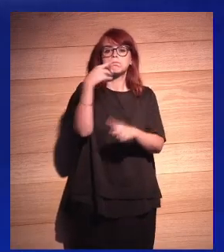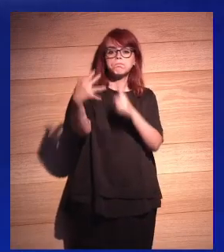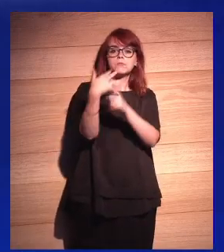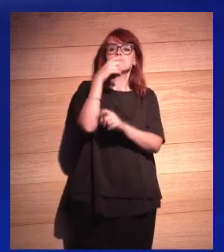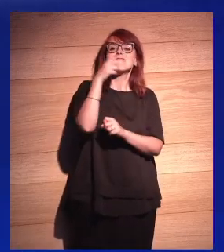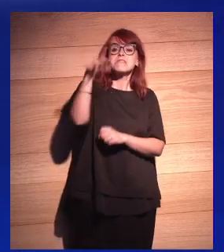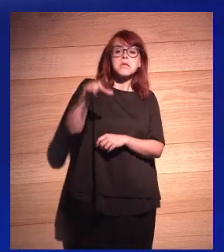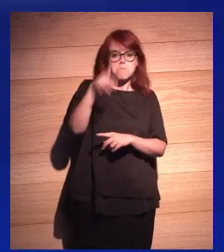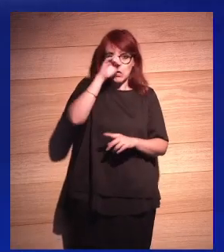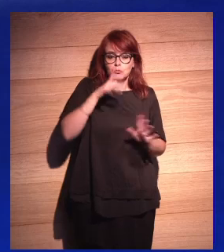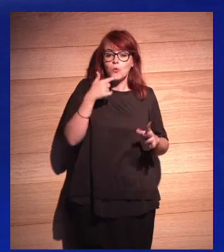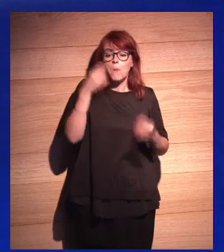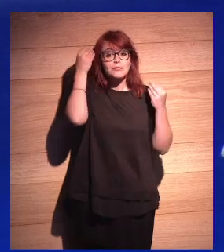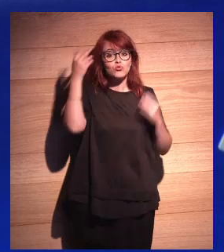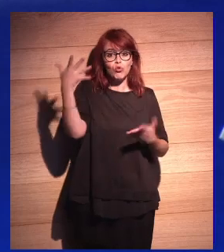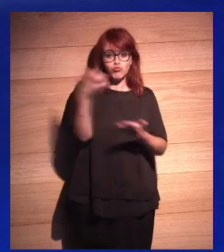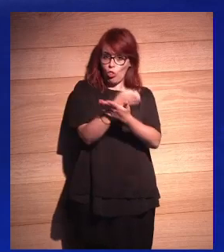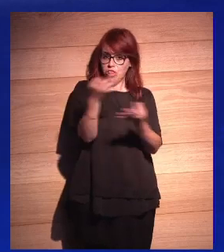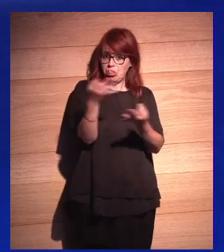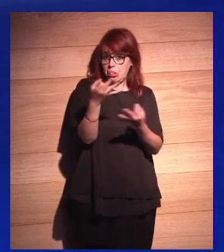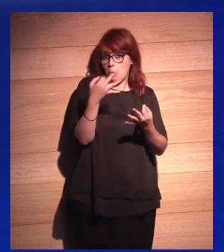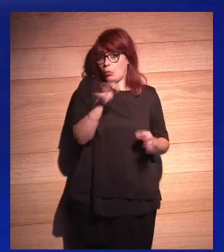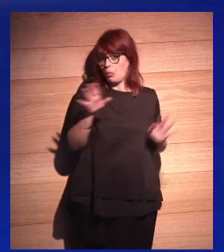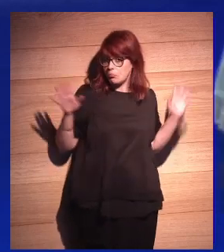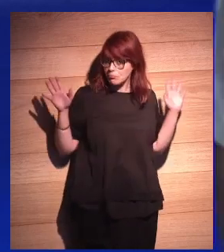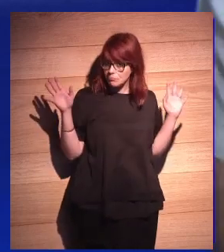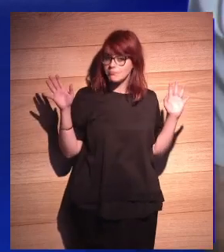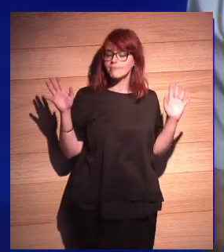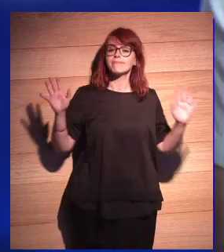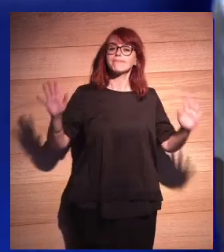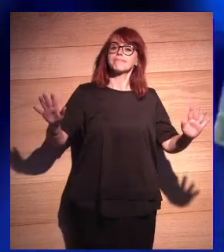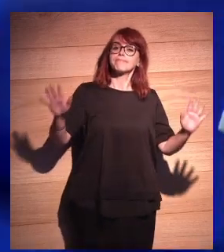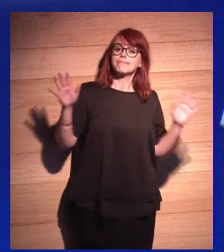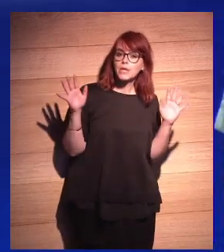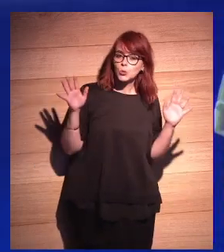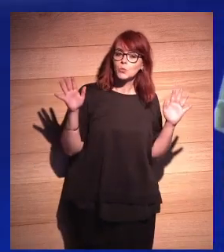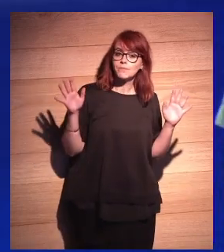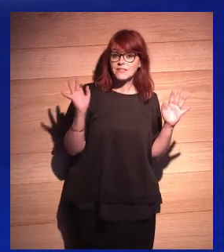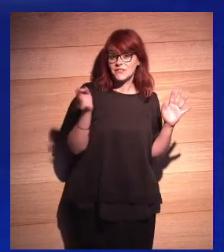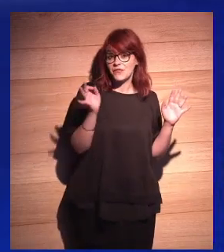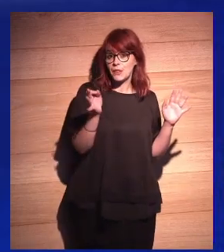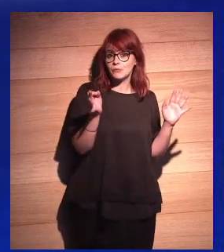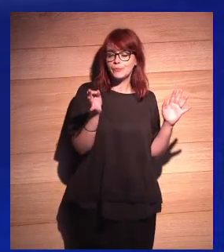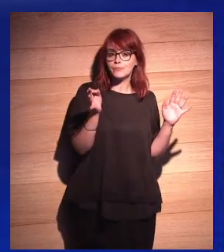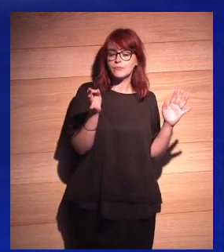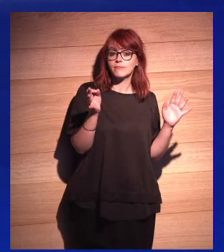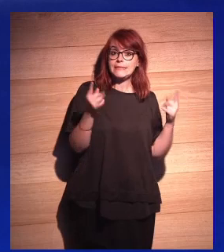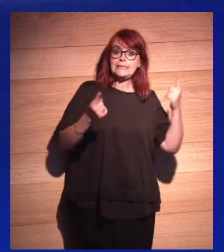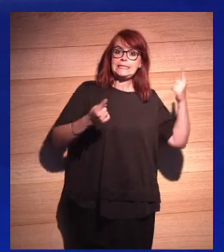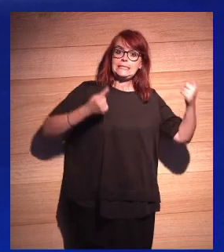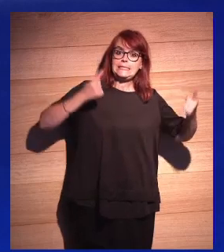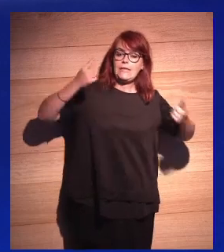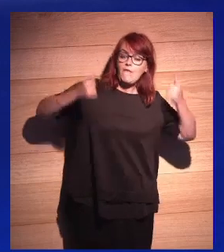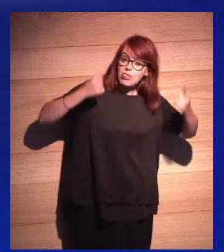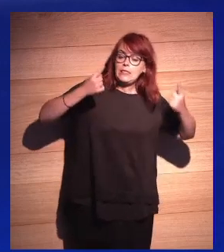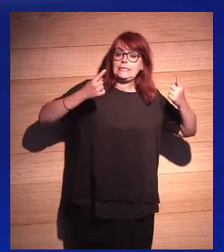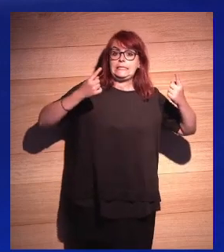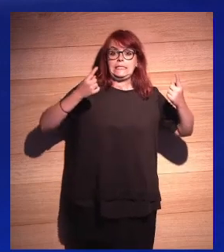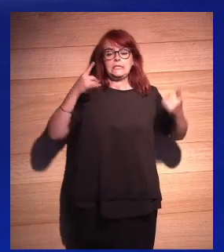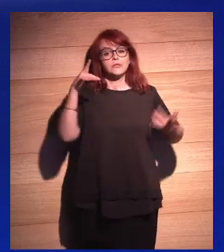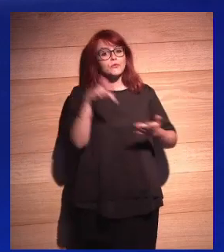target audience. I hope that everyone can see my works of art, but